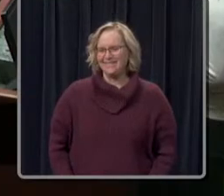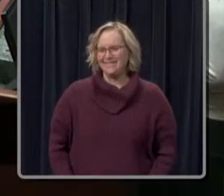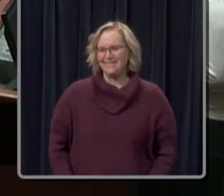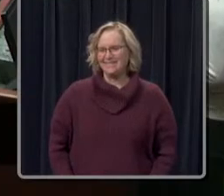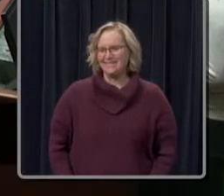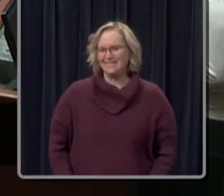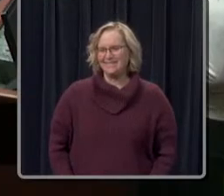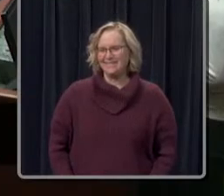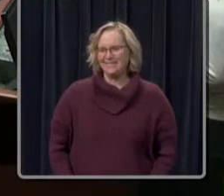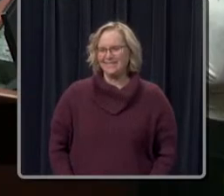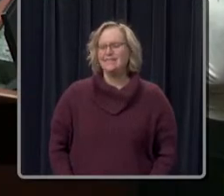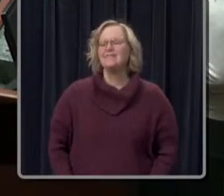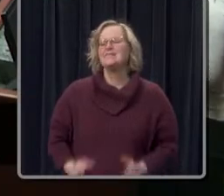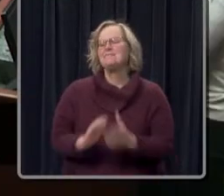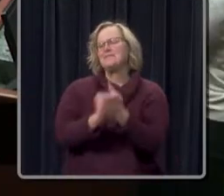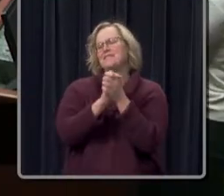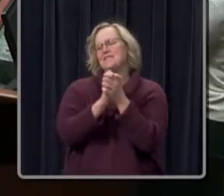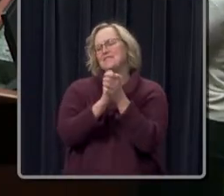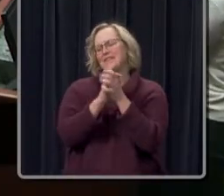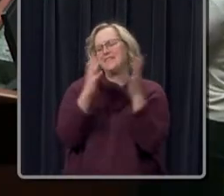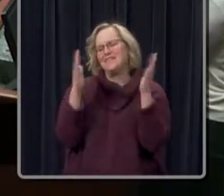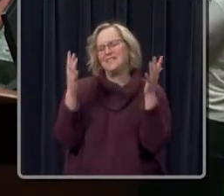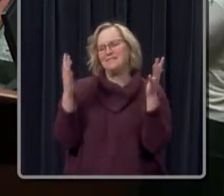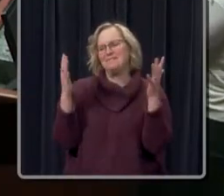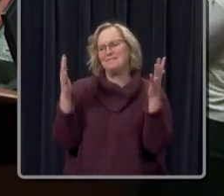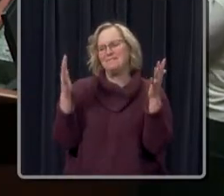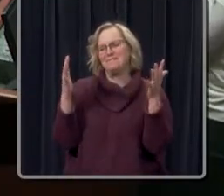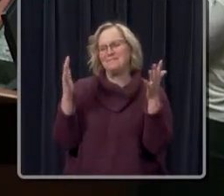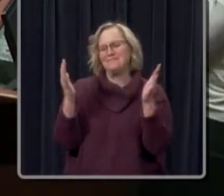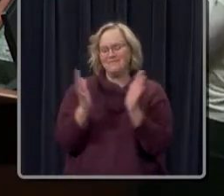Awesome. Congratulations.